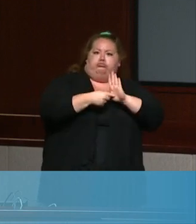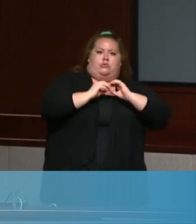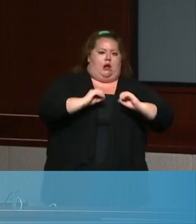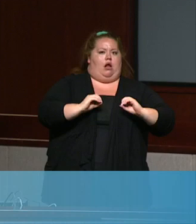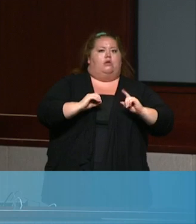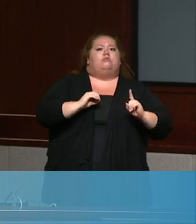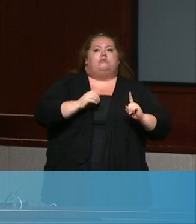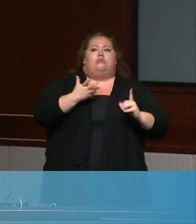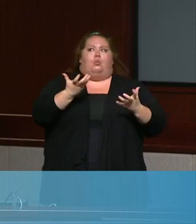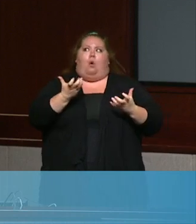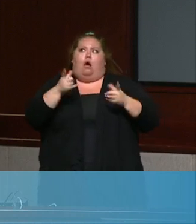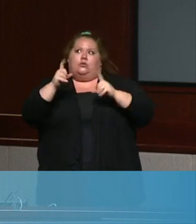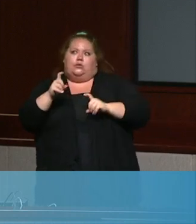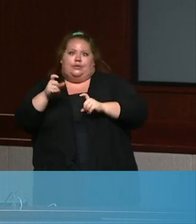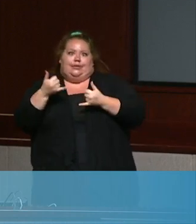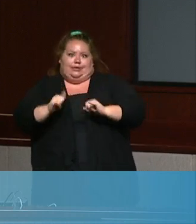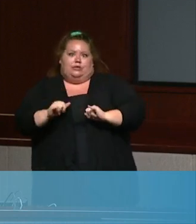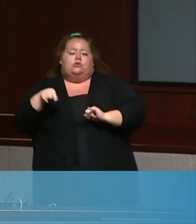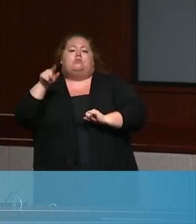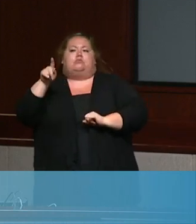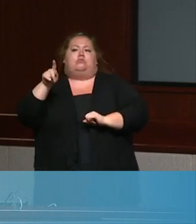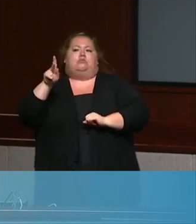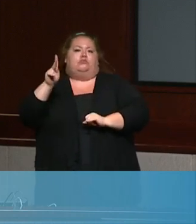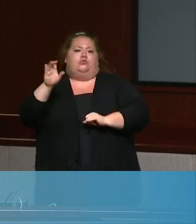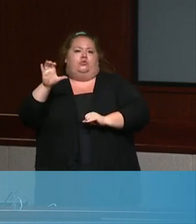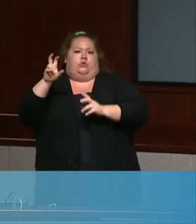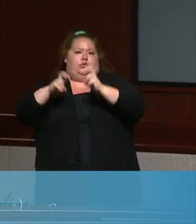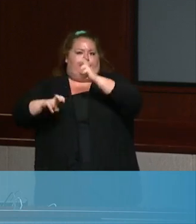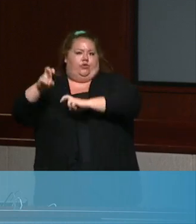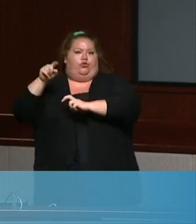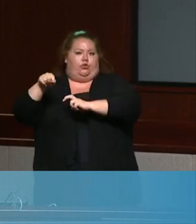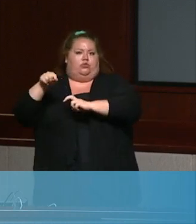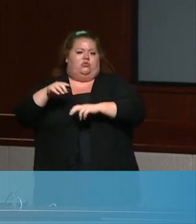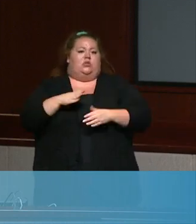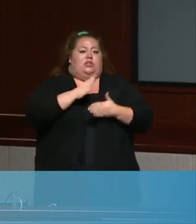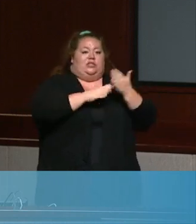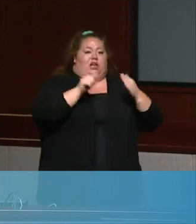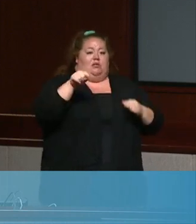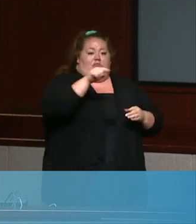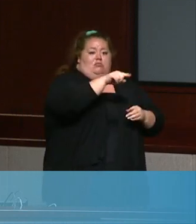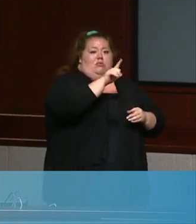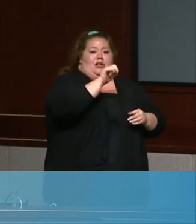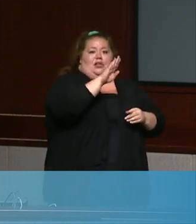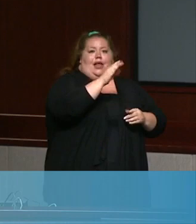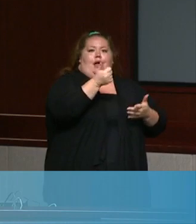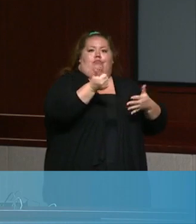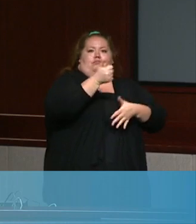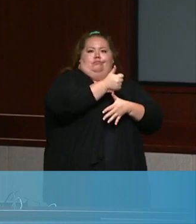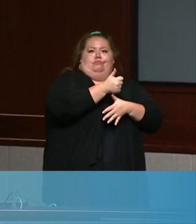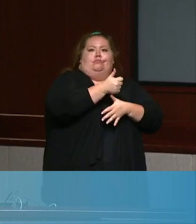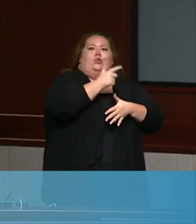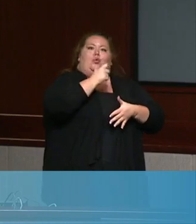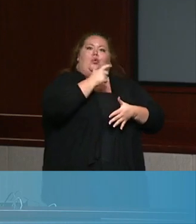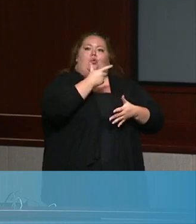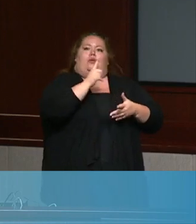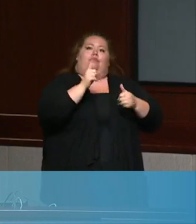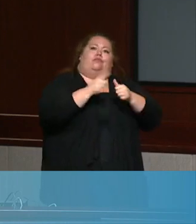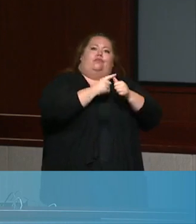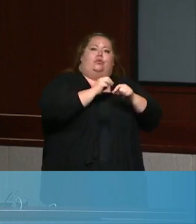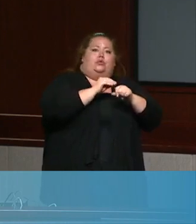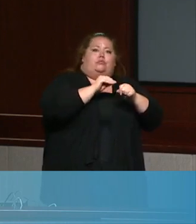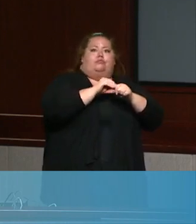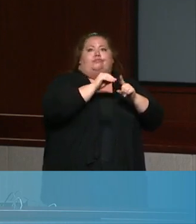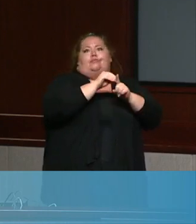some labs that prioritize those who are symptomatic or who have been identified through contact tracing, and their labs